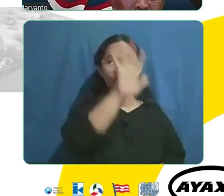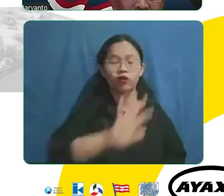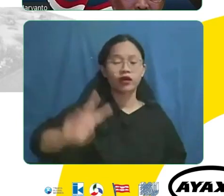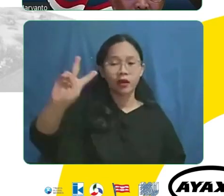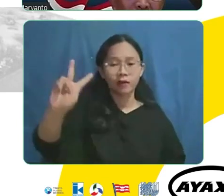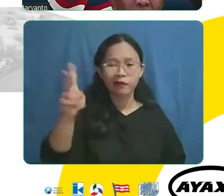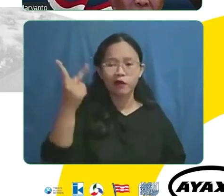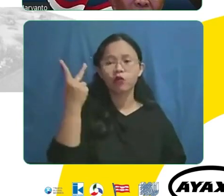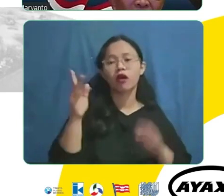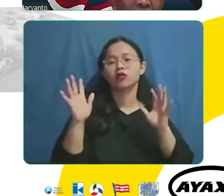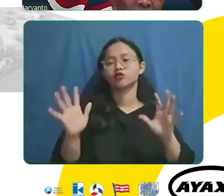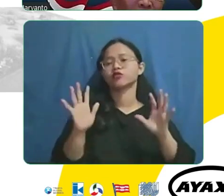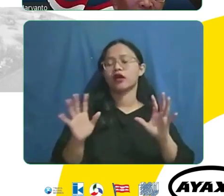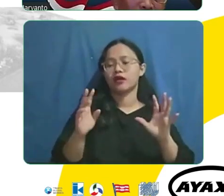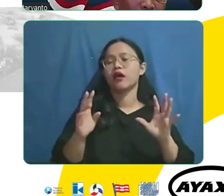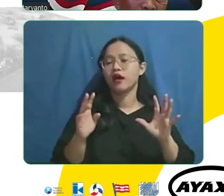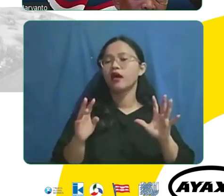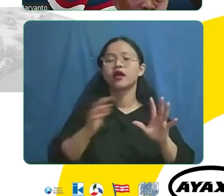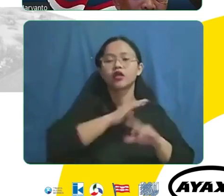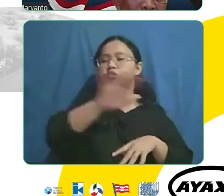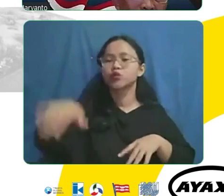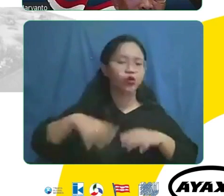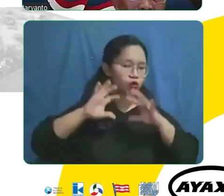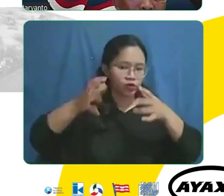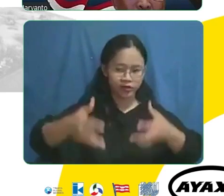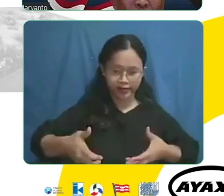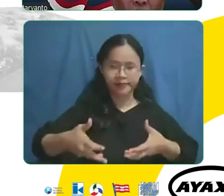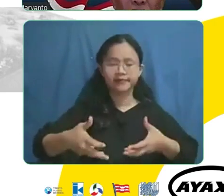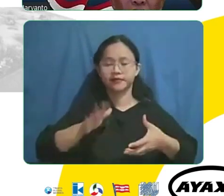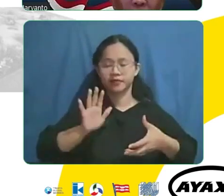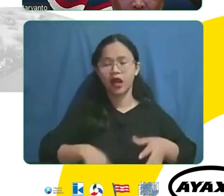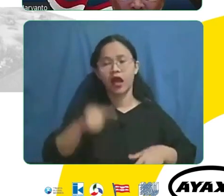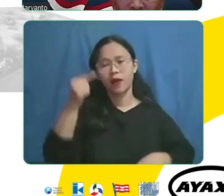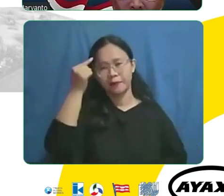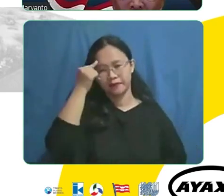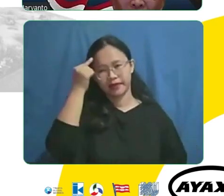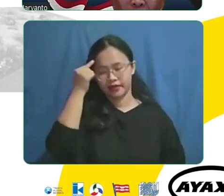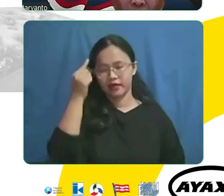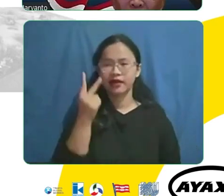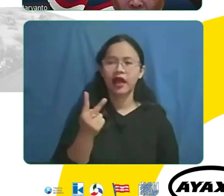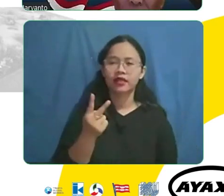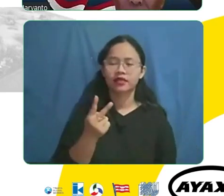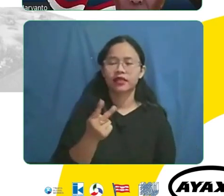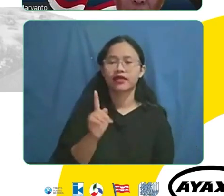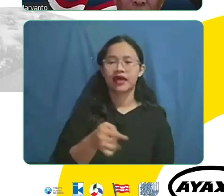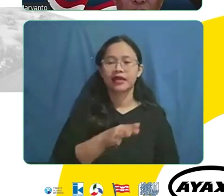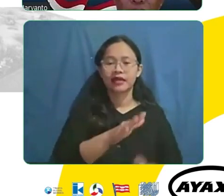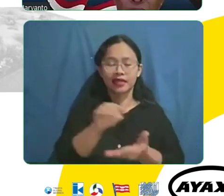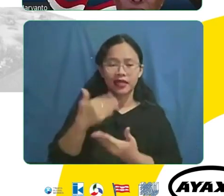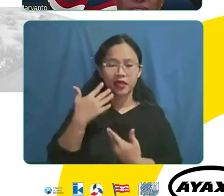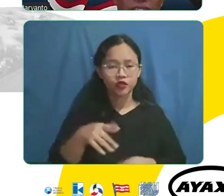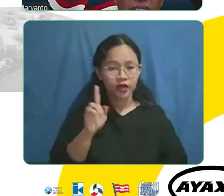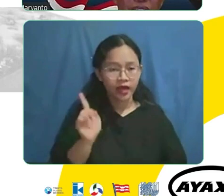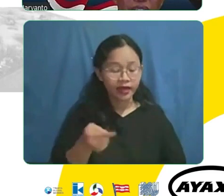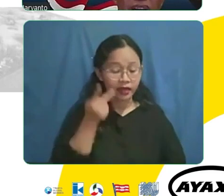looks like in line with what Professor Frankfurter estimation. I think this is